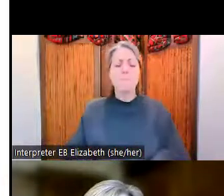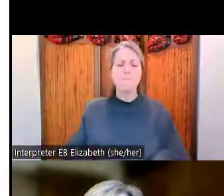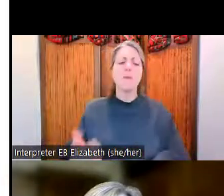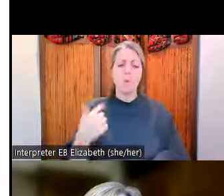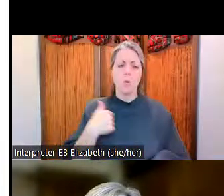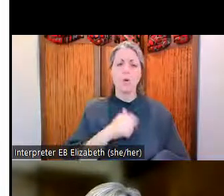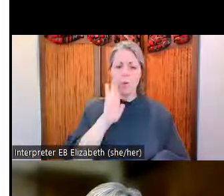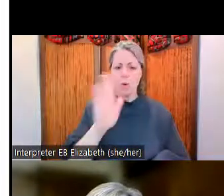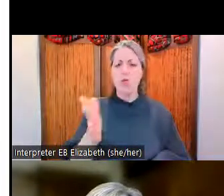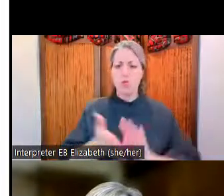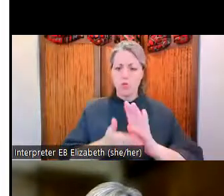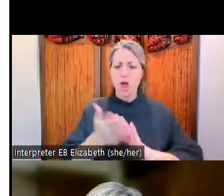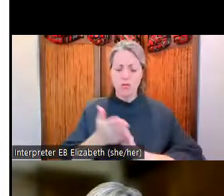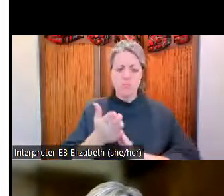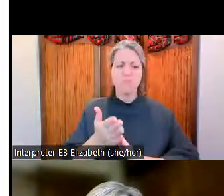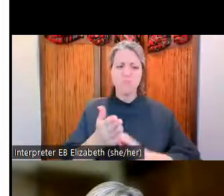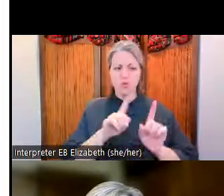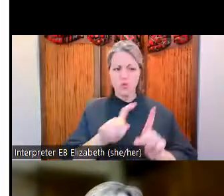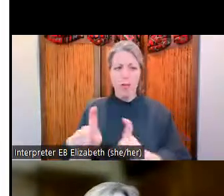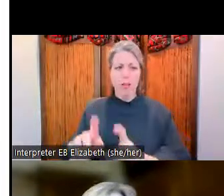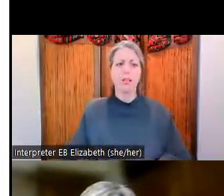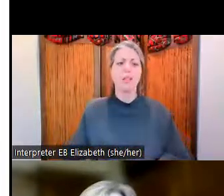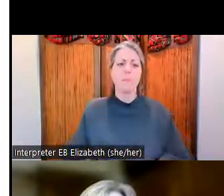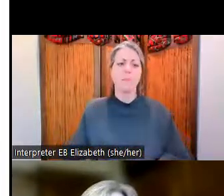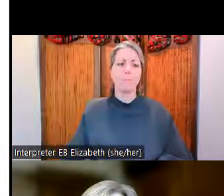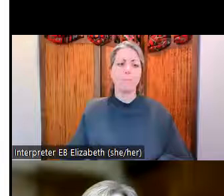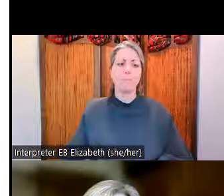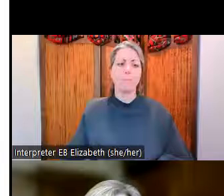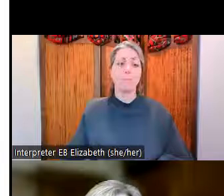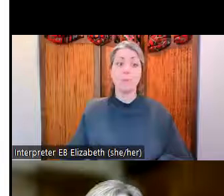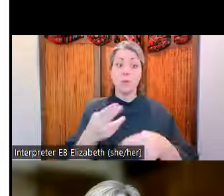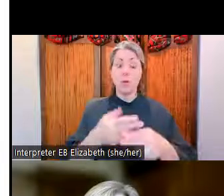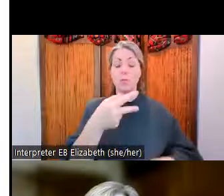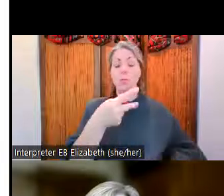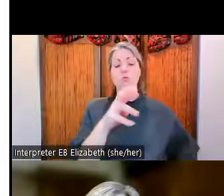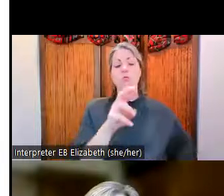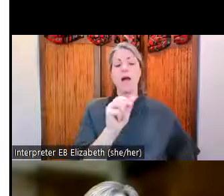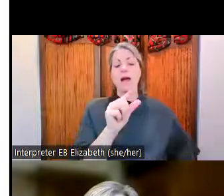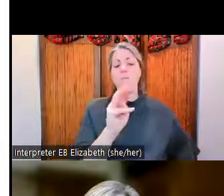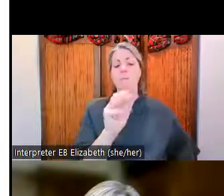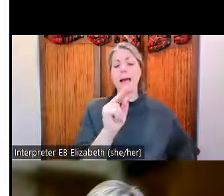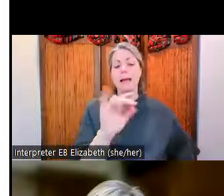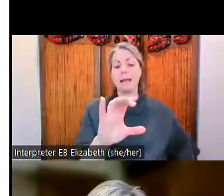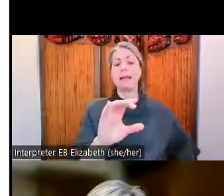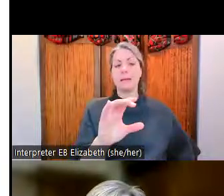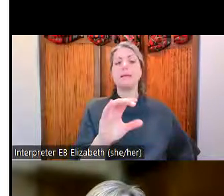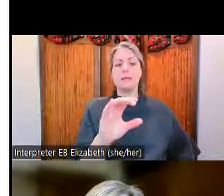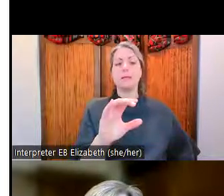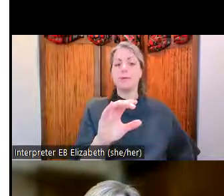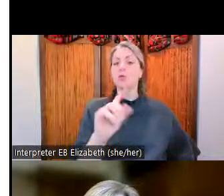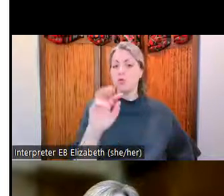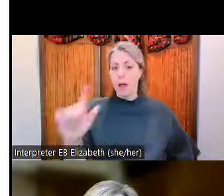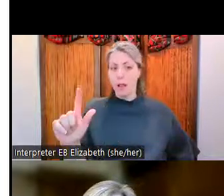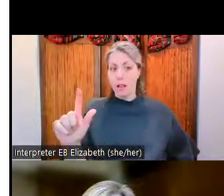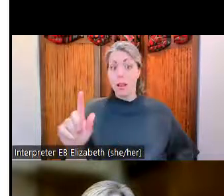to be running. So we're running what's going to be called, or what is called, a pragmatic trial. And so a pragmatic trial is when